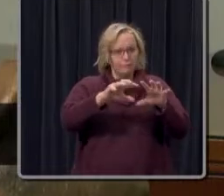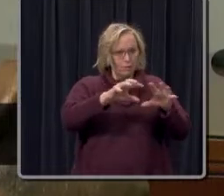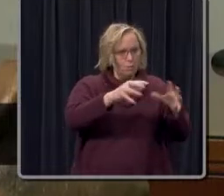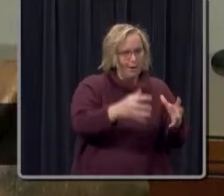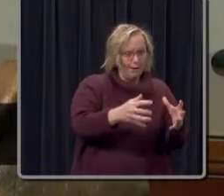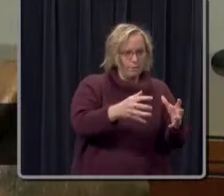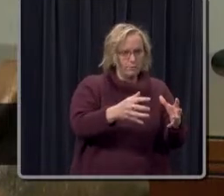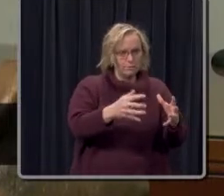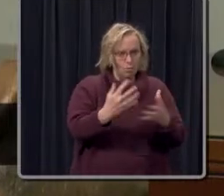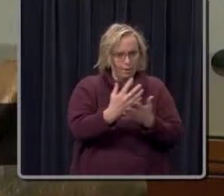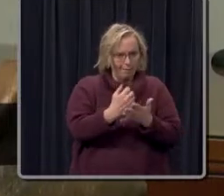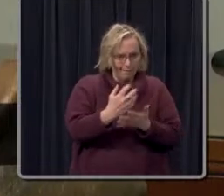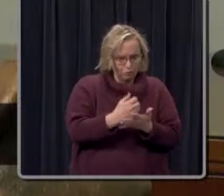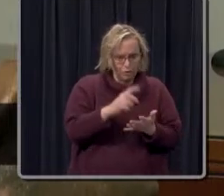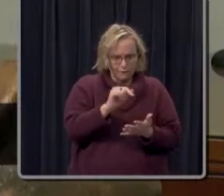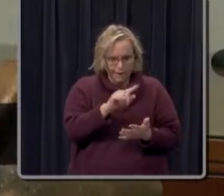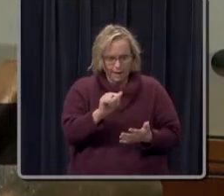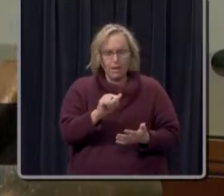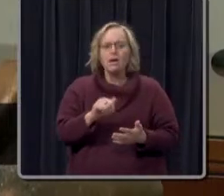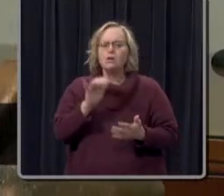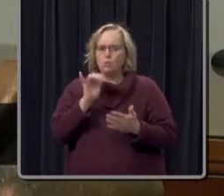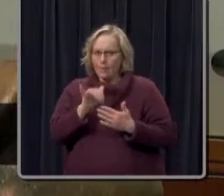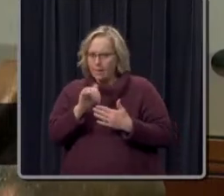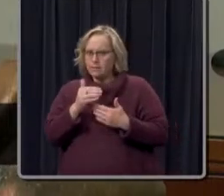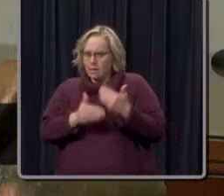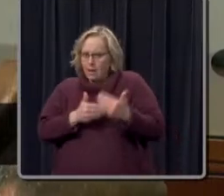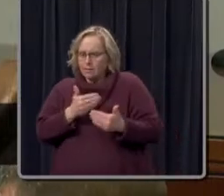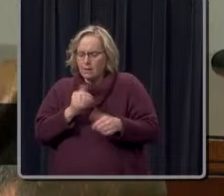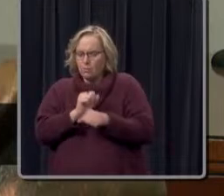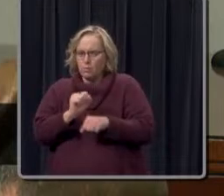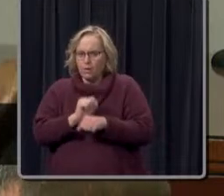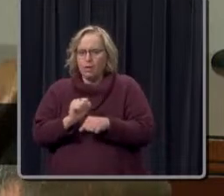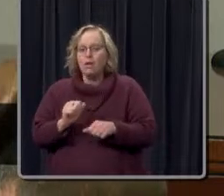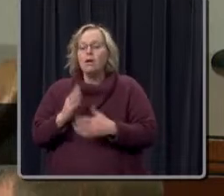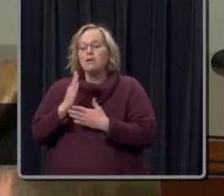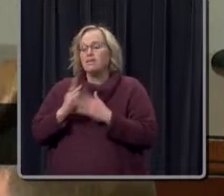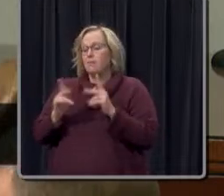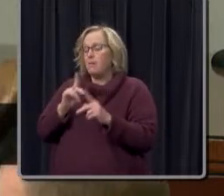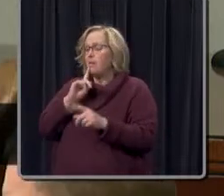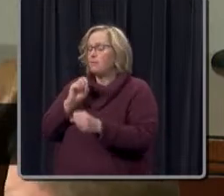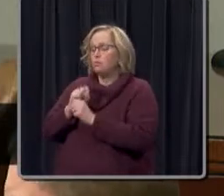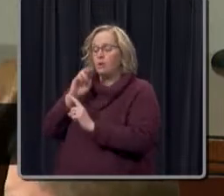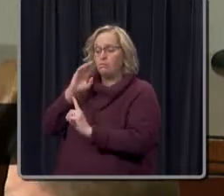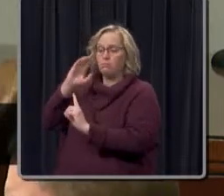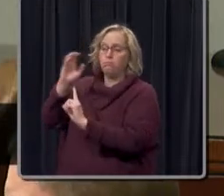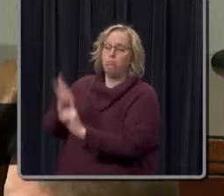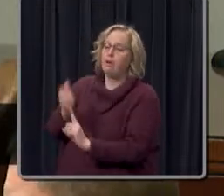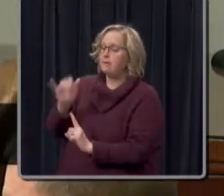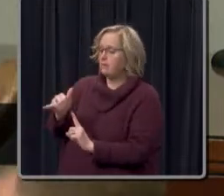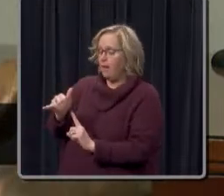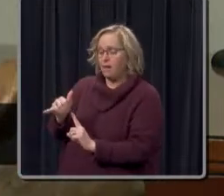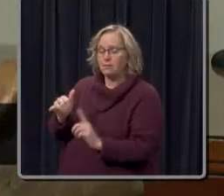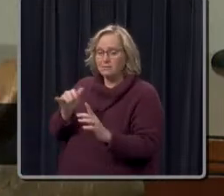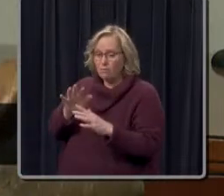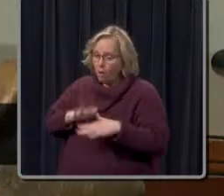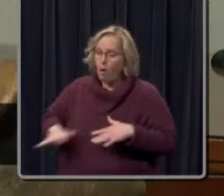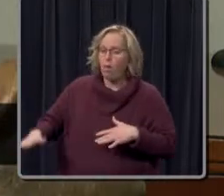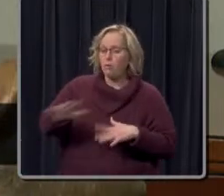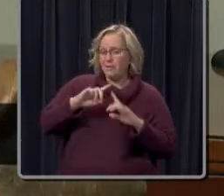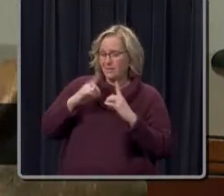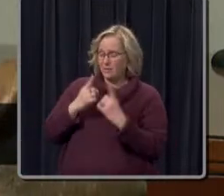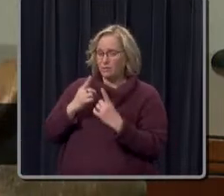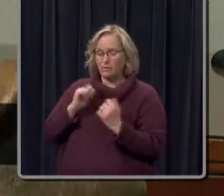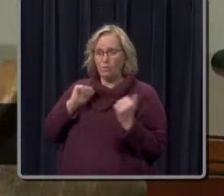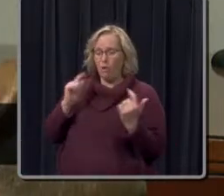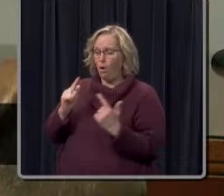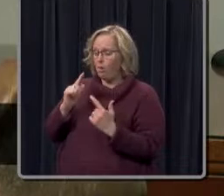on, is for those folks who are like, they just have embraced it. I will tell you, district-wide, everyone has just absolutely embraced it. But we need to be able